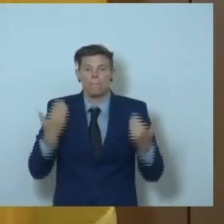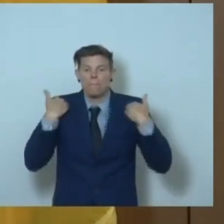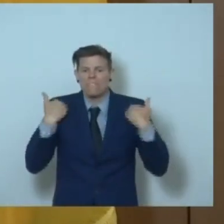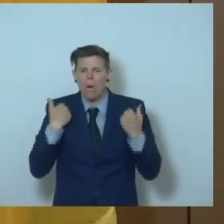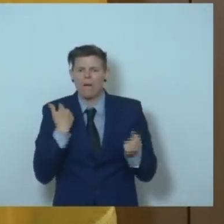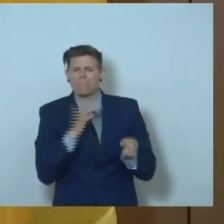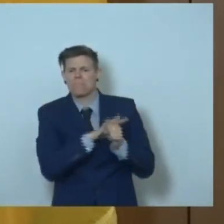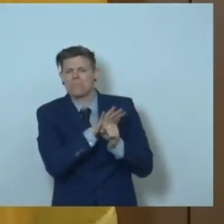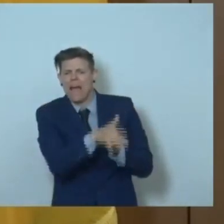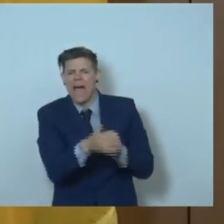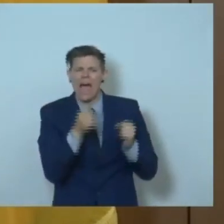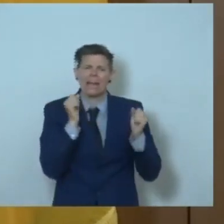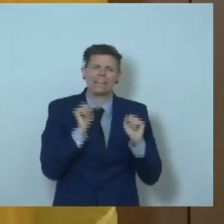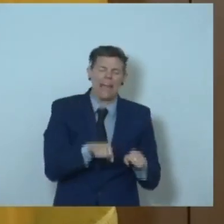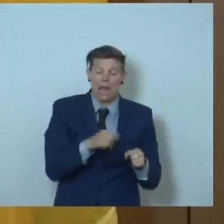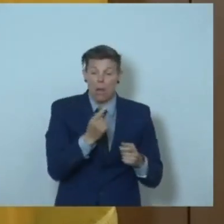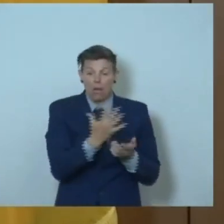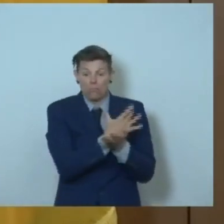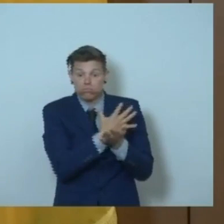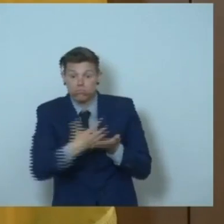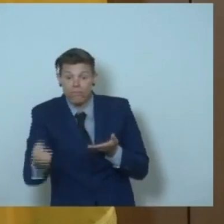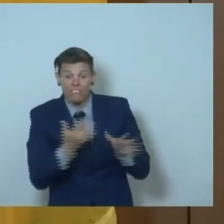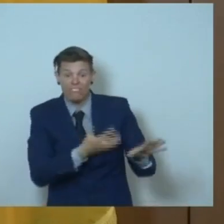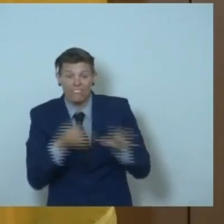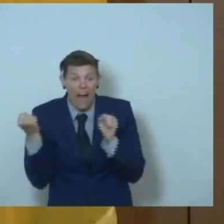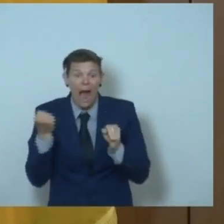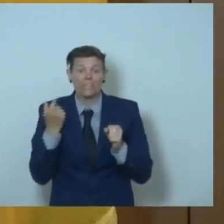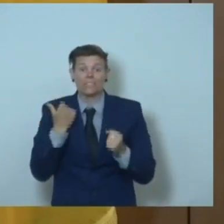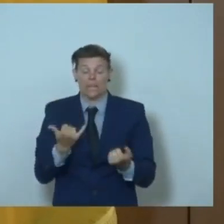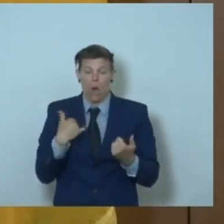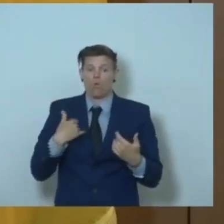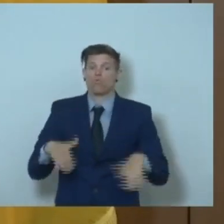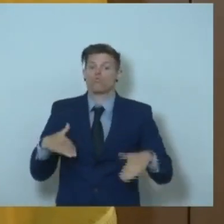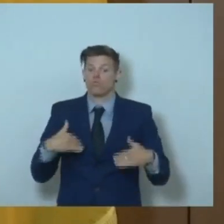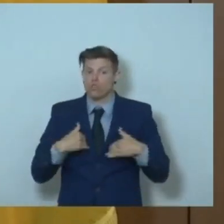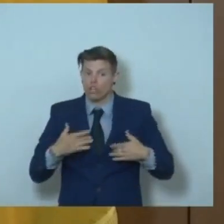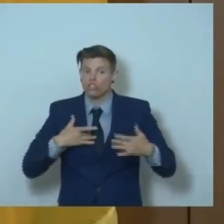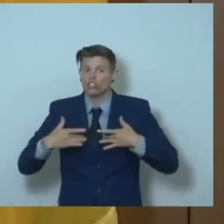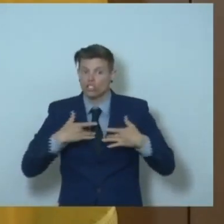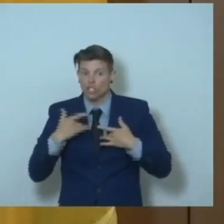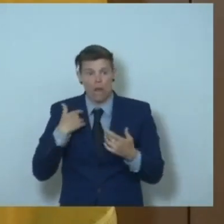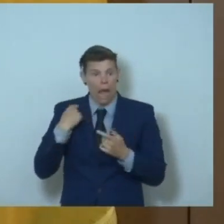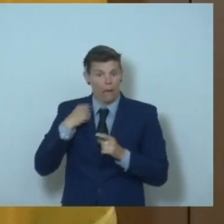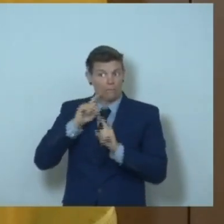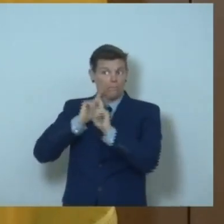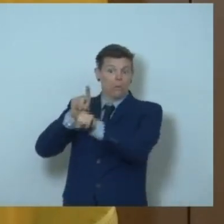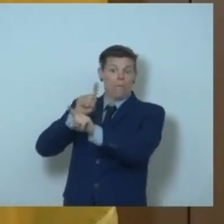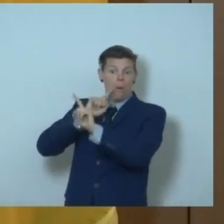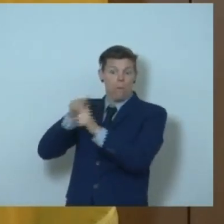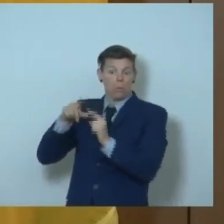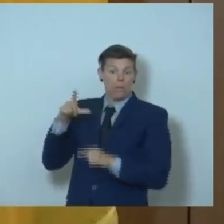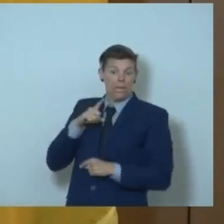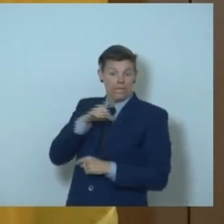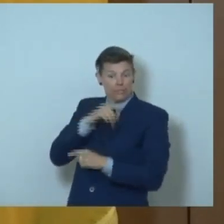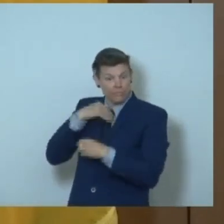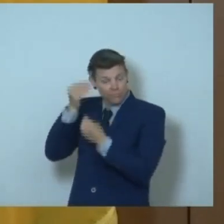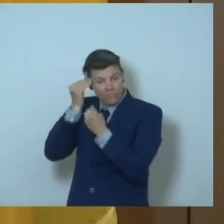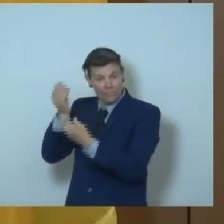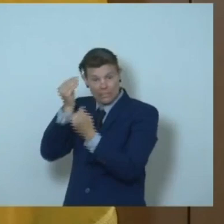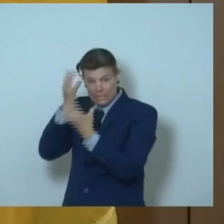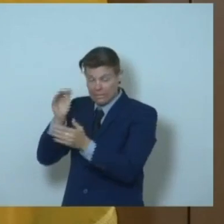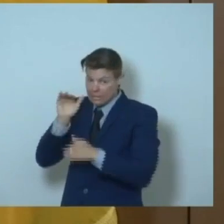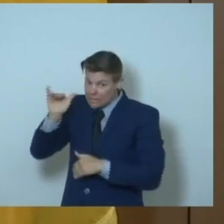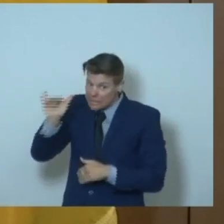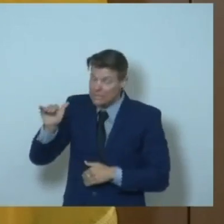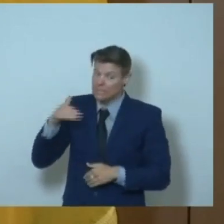question. We are concerned about that and are alerting legislators to that and alerting, most importantly,